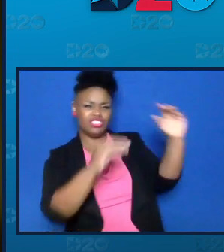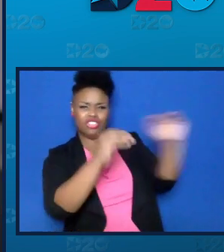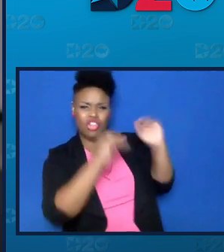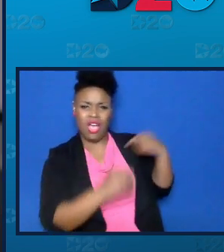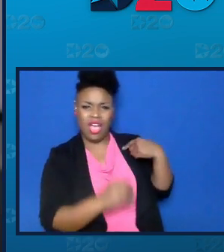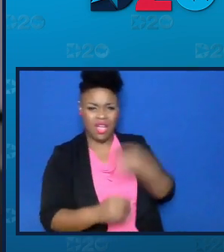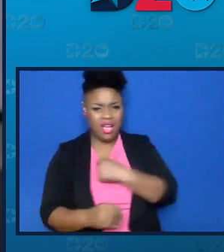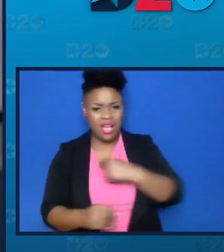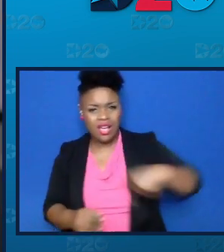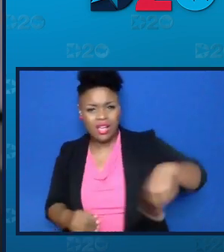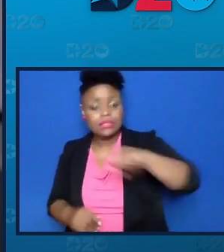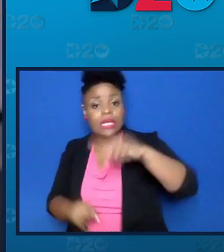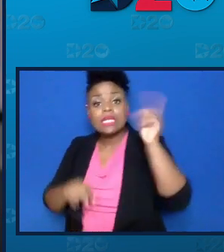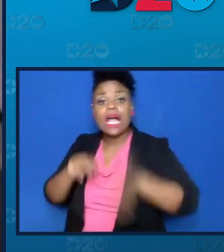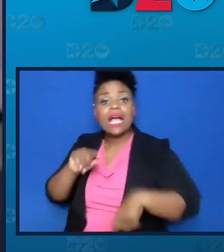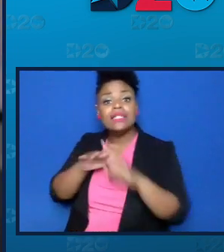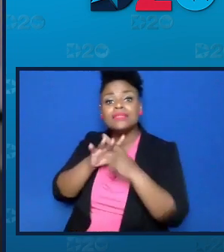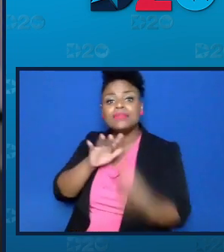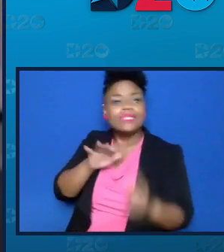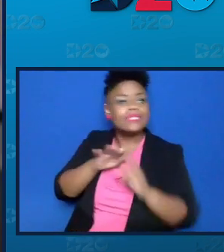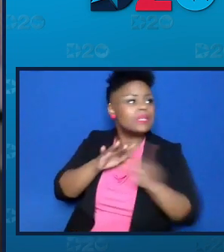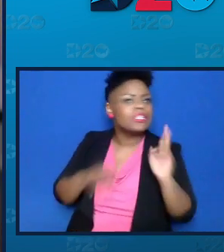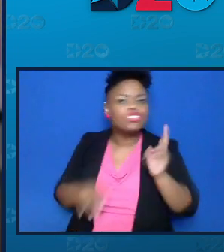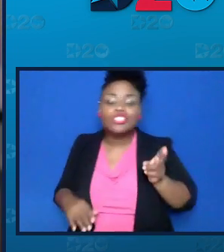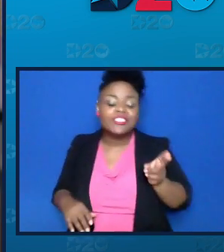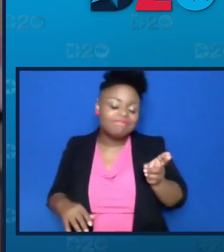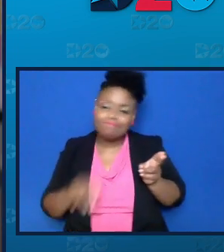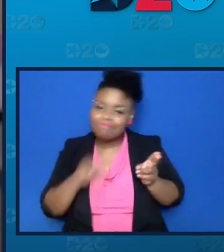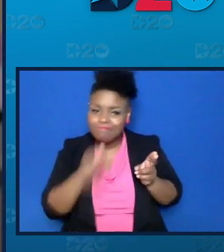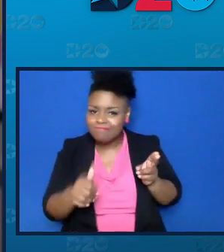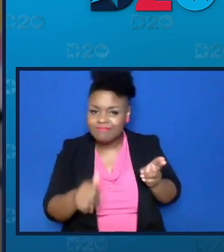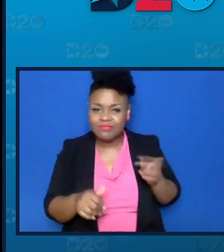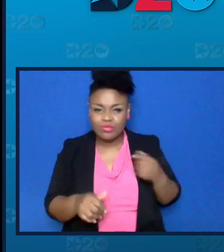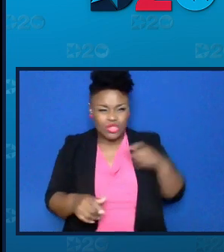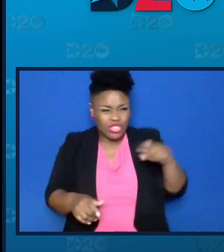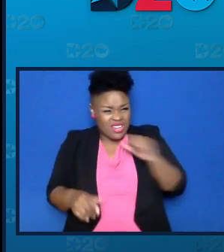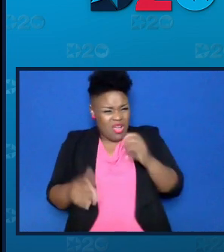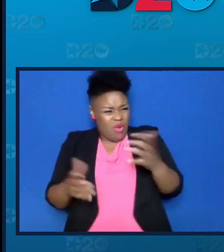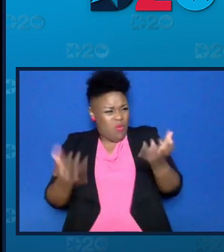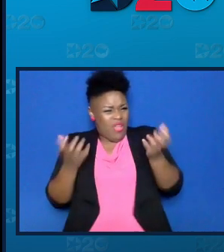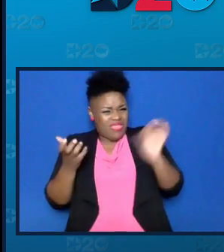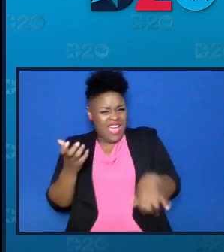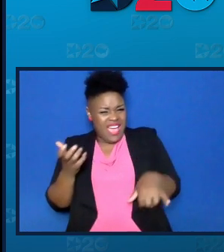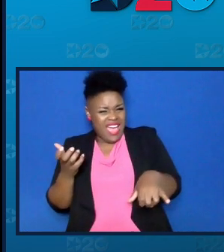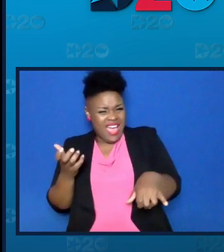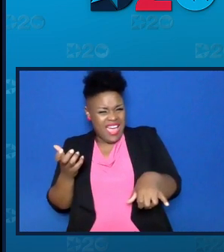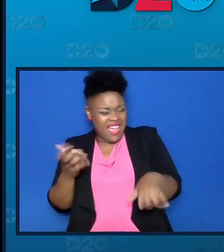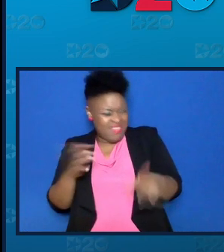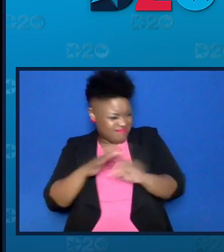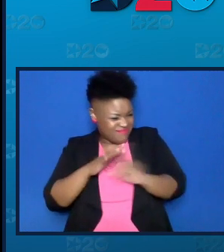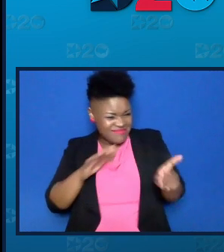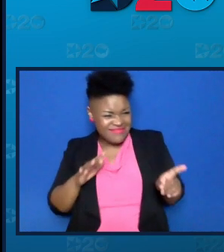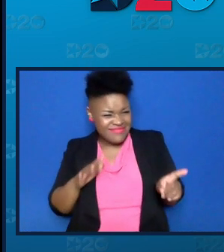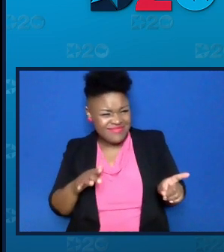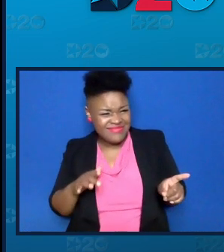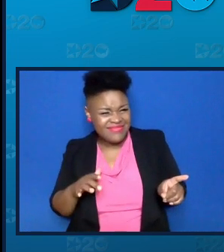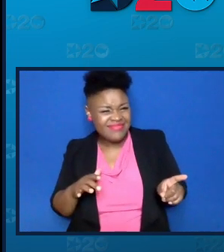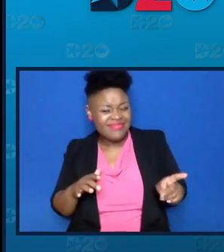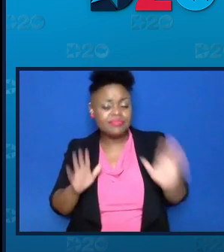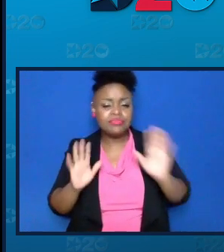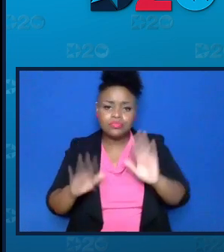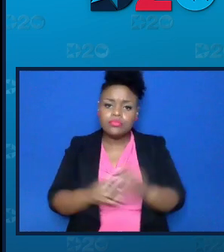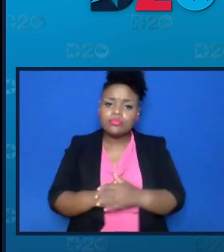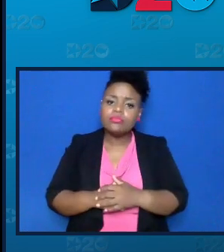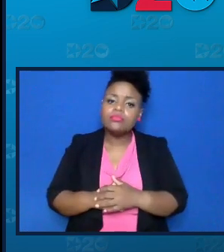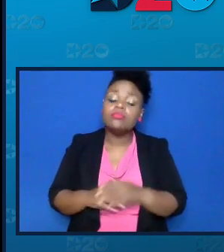can and we shouldn't want to, for many of us have been given much. Liberty, opportunity, a sense